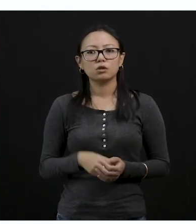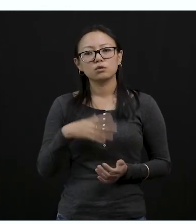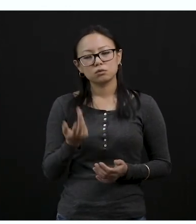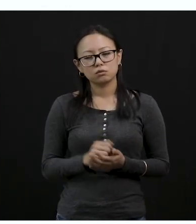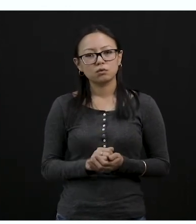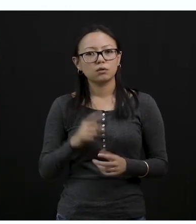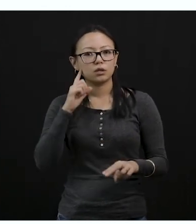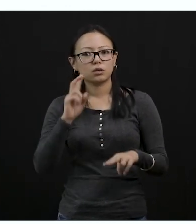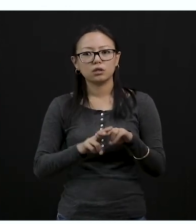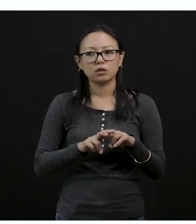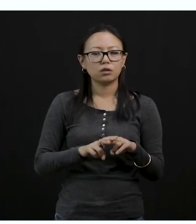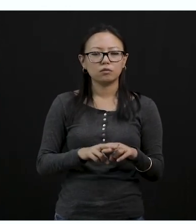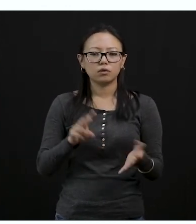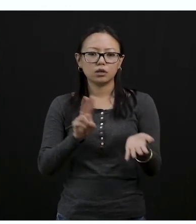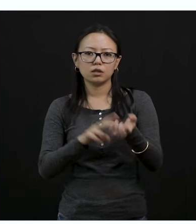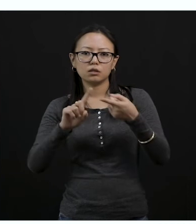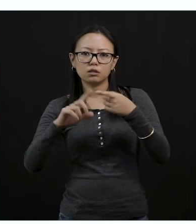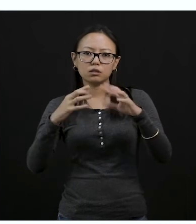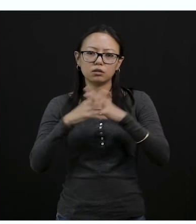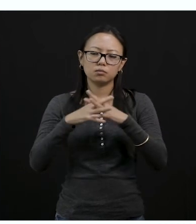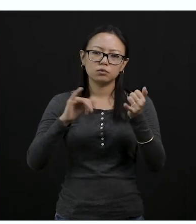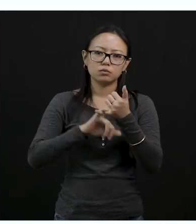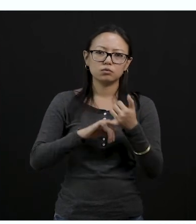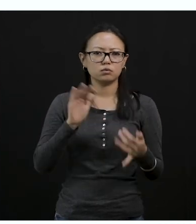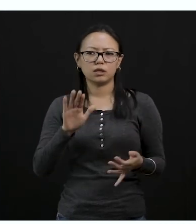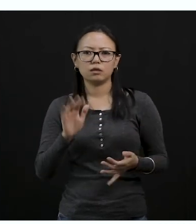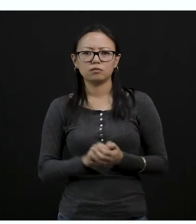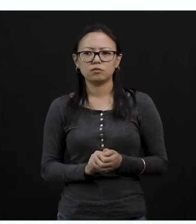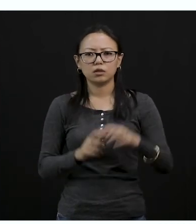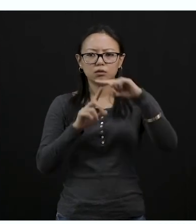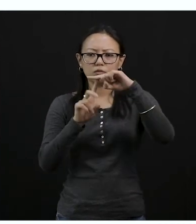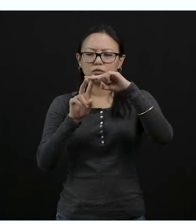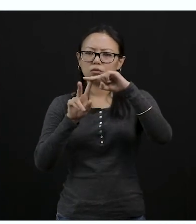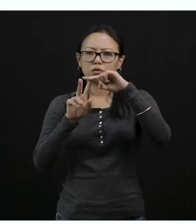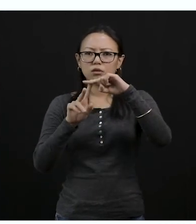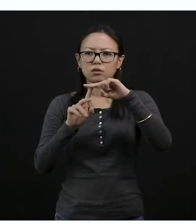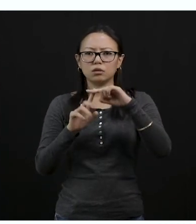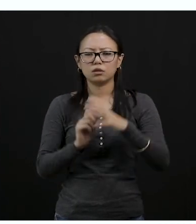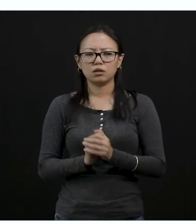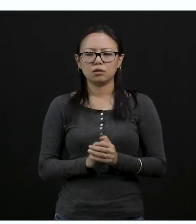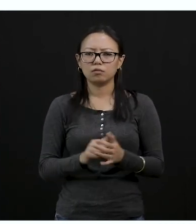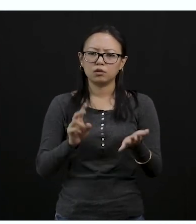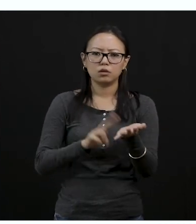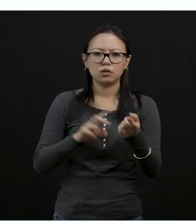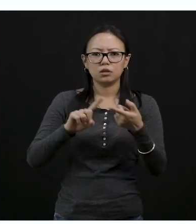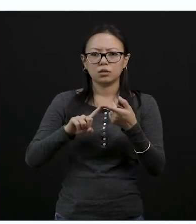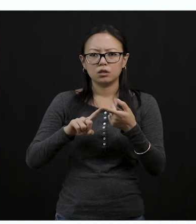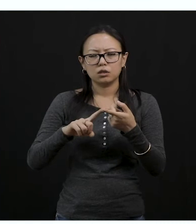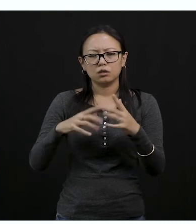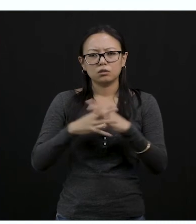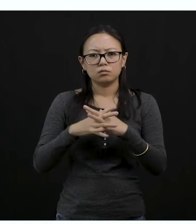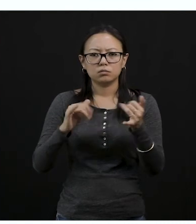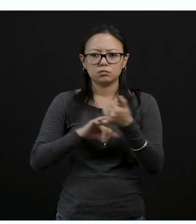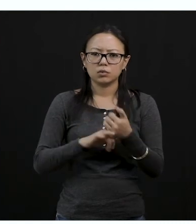still widely used in remote areas, means very far off places where they cannot have access